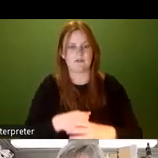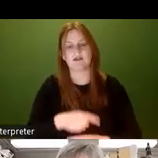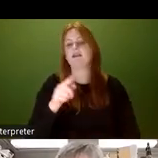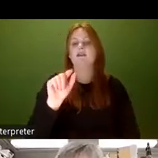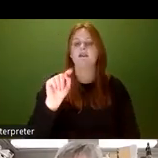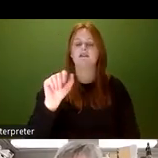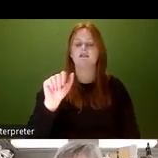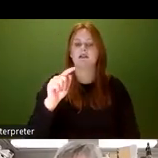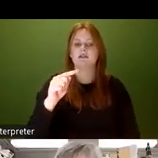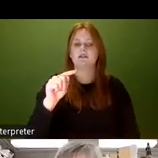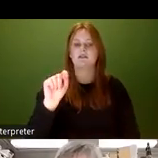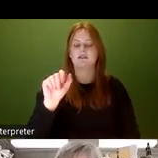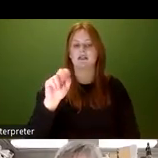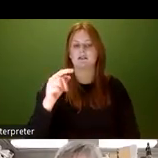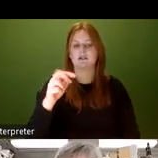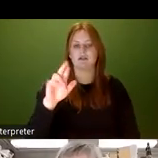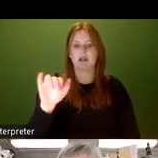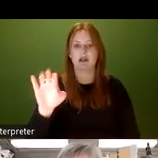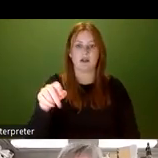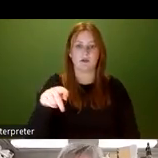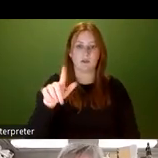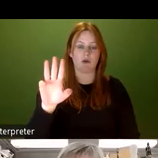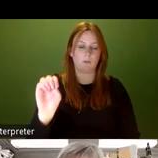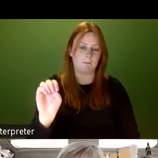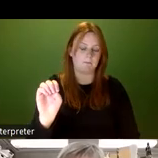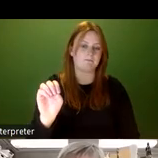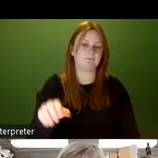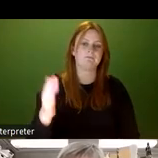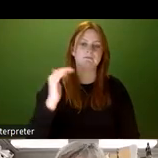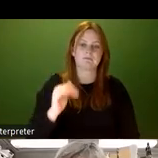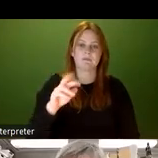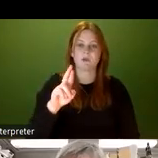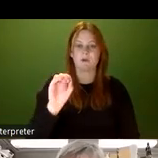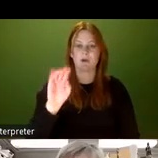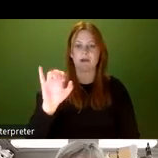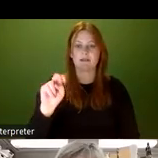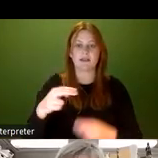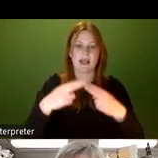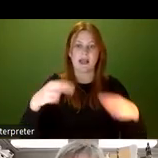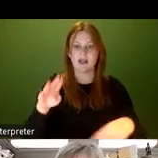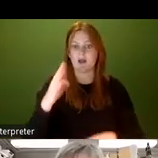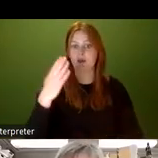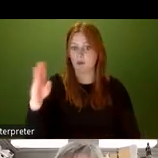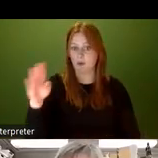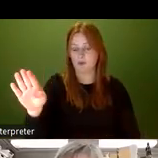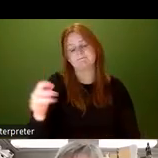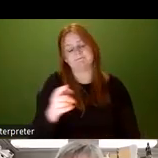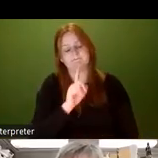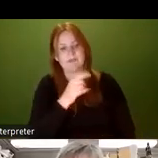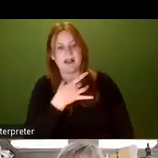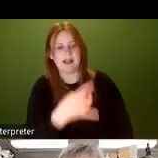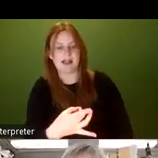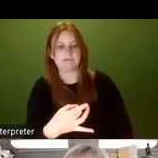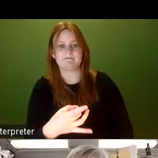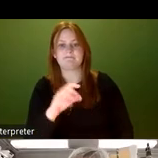oxide and some commercial stain. Robin's egg blue, just because I really like that commercial